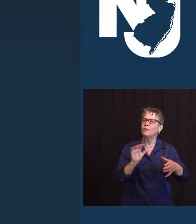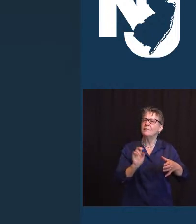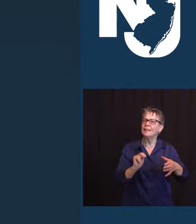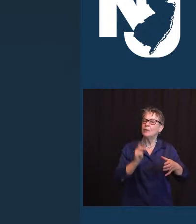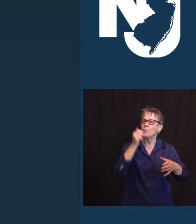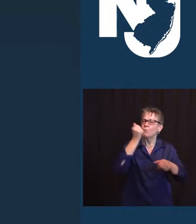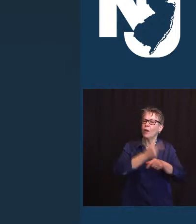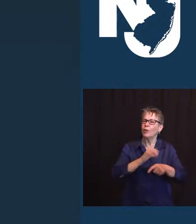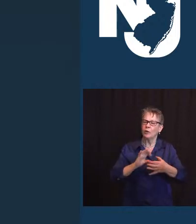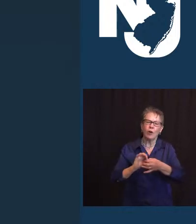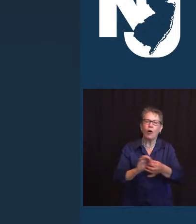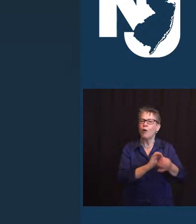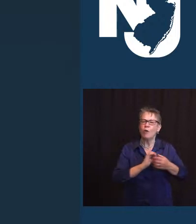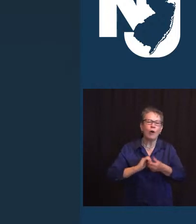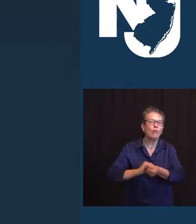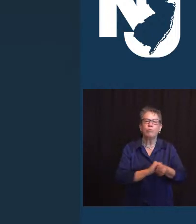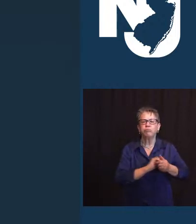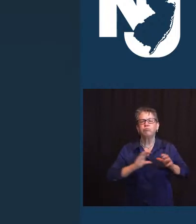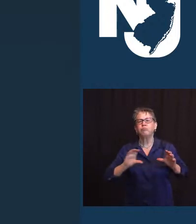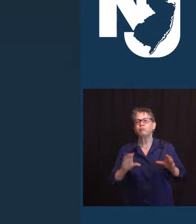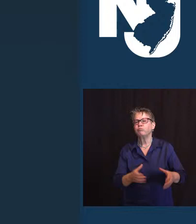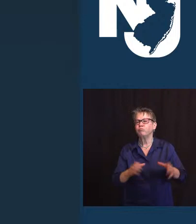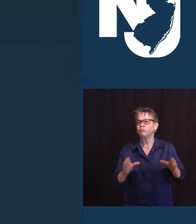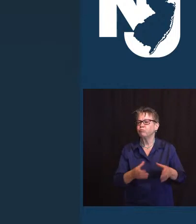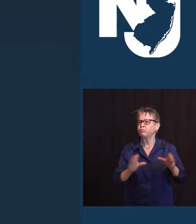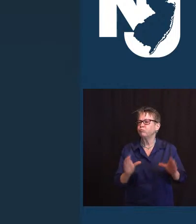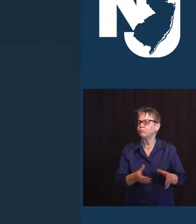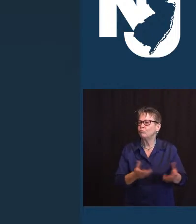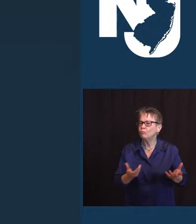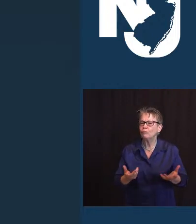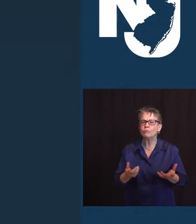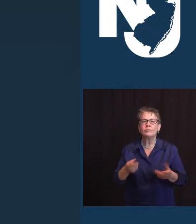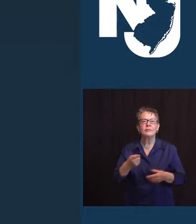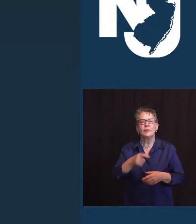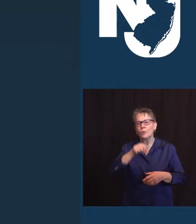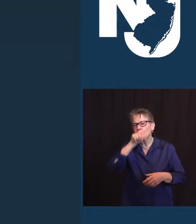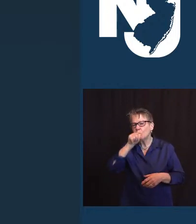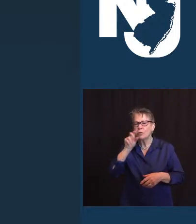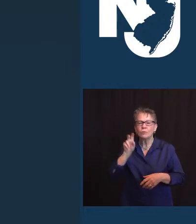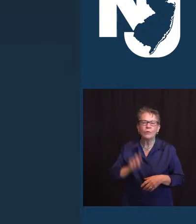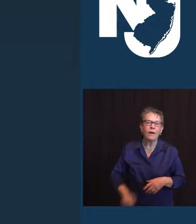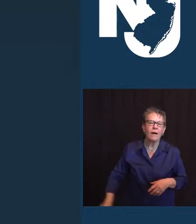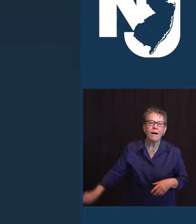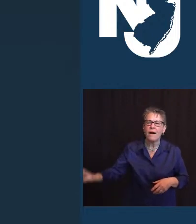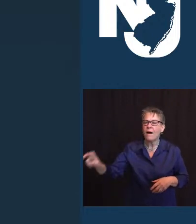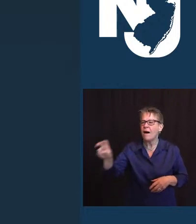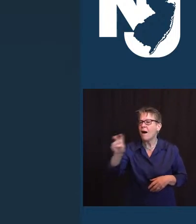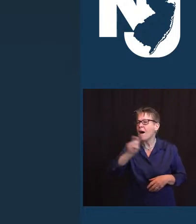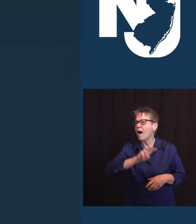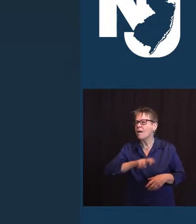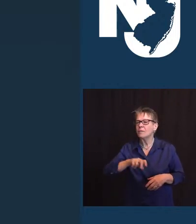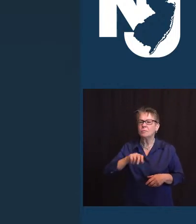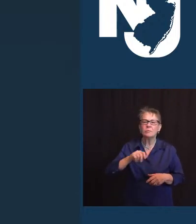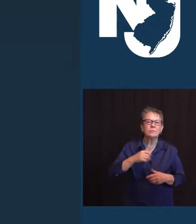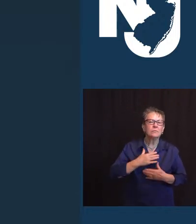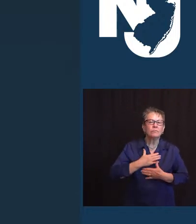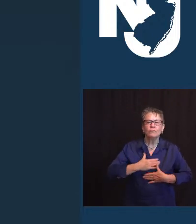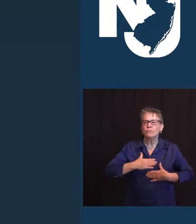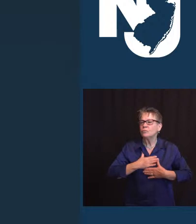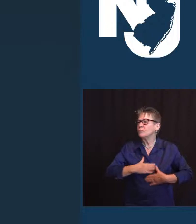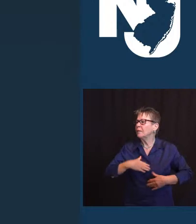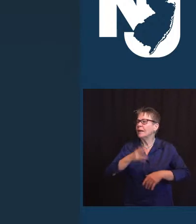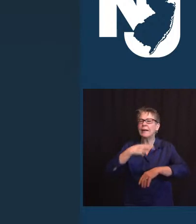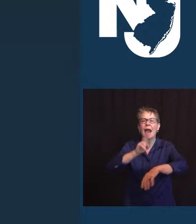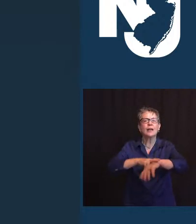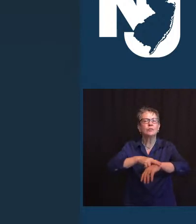his spare time, he loved to travel and to spend his time in enjoying the natural world and all that it offered.